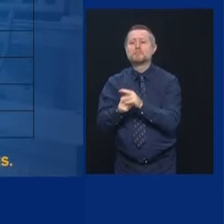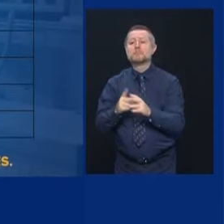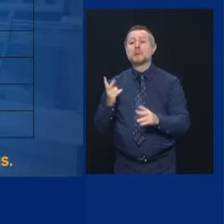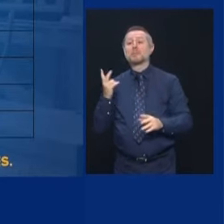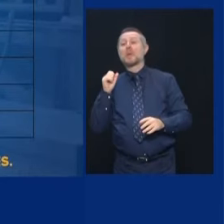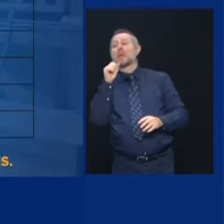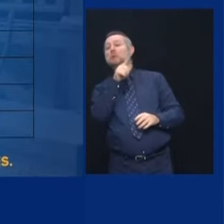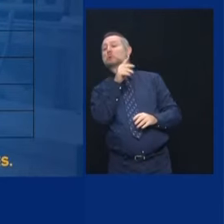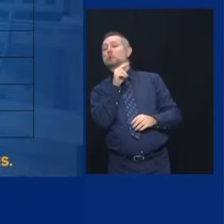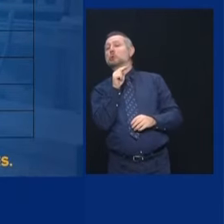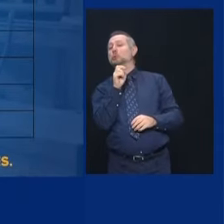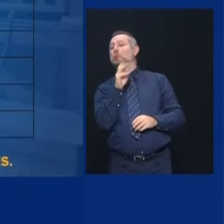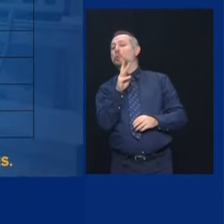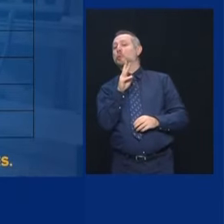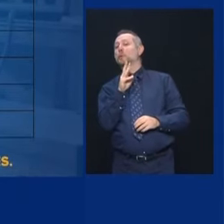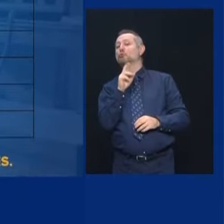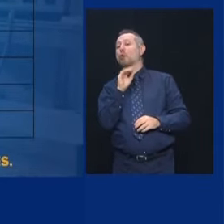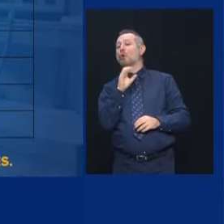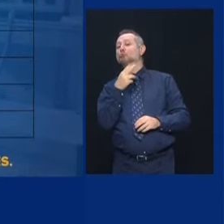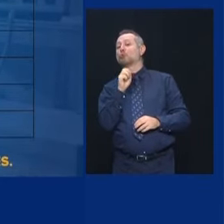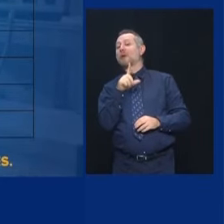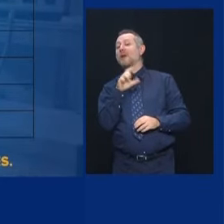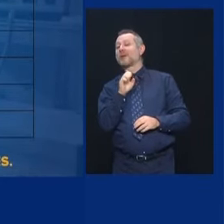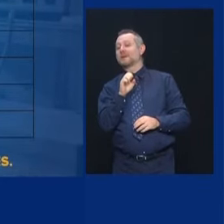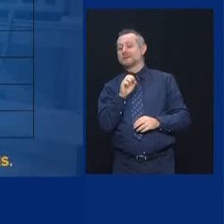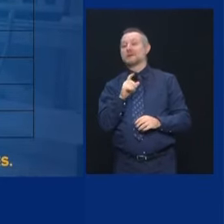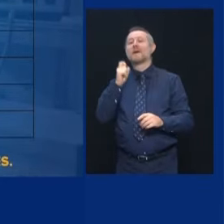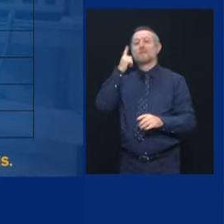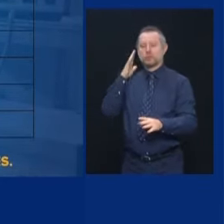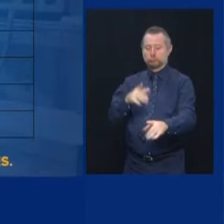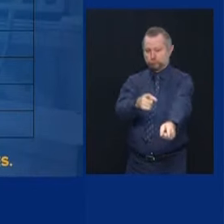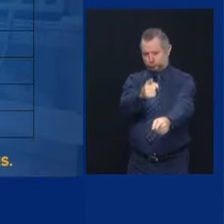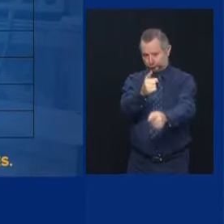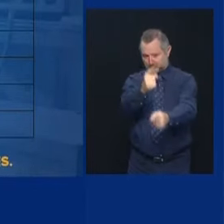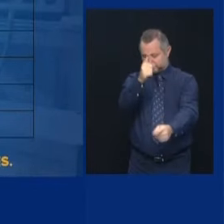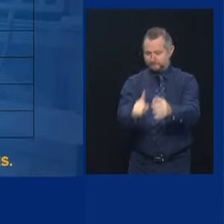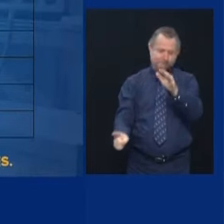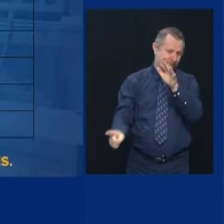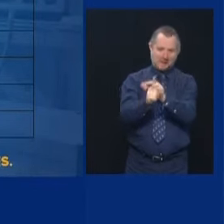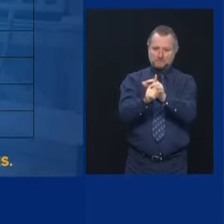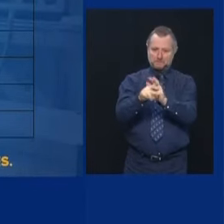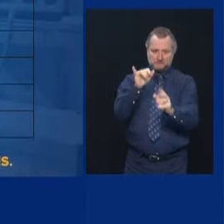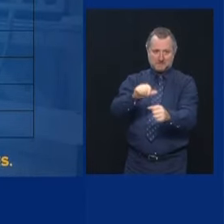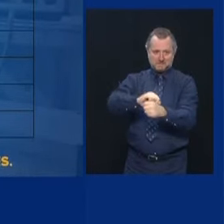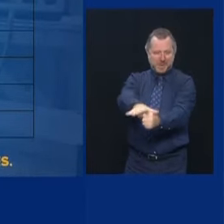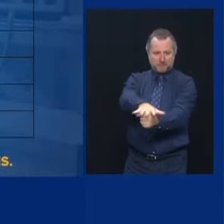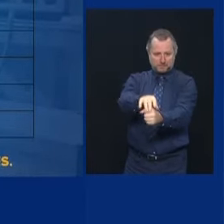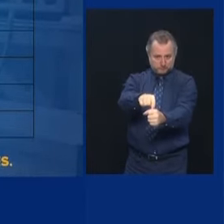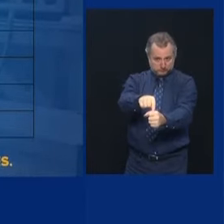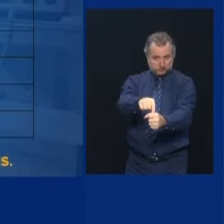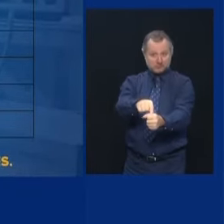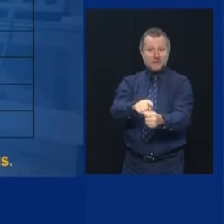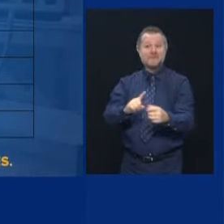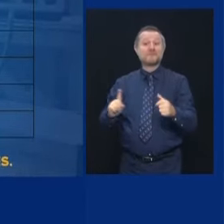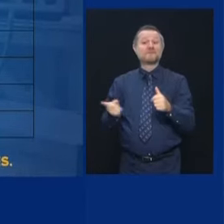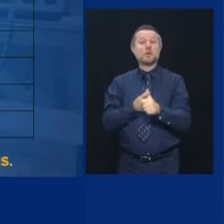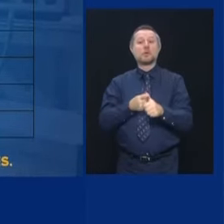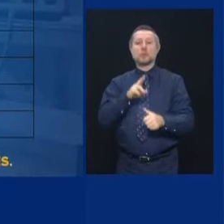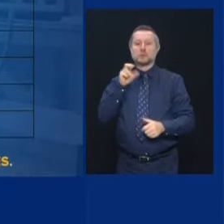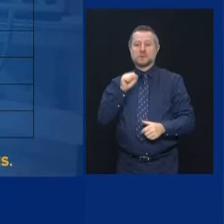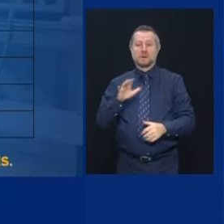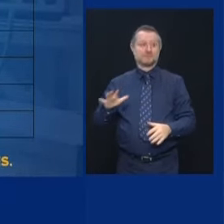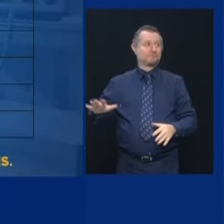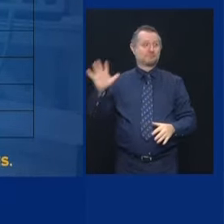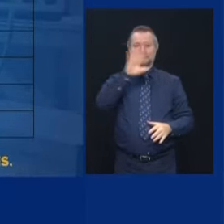New Rochelle. Yay! You win. Three questions today. We had the first hotspot cluster in the United States,